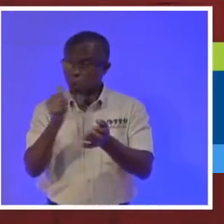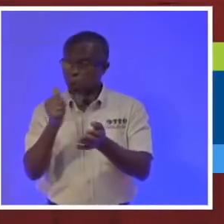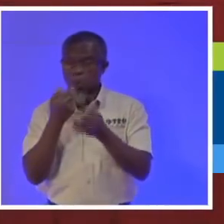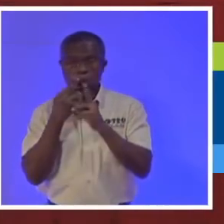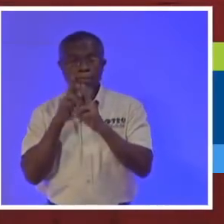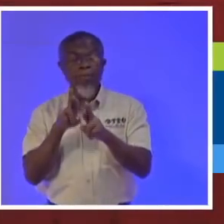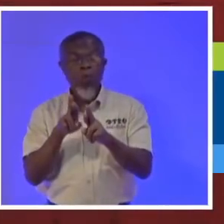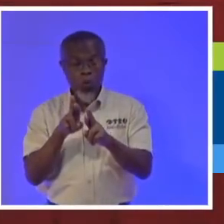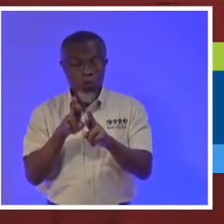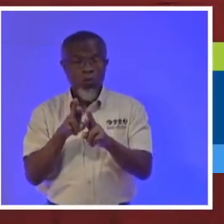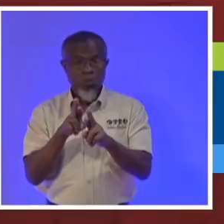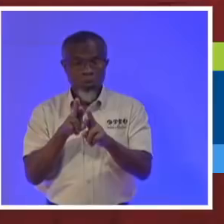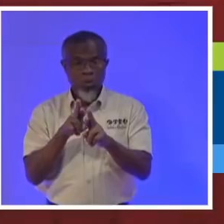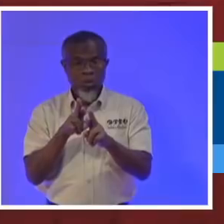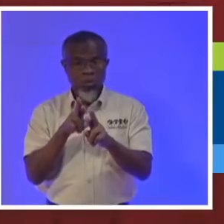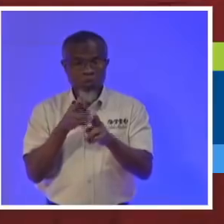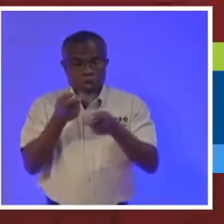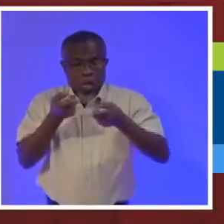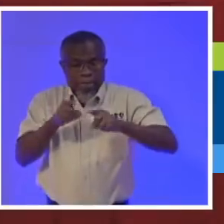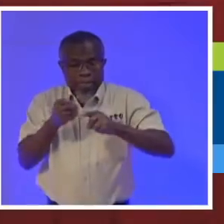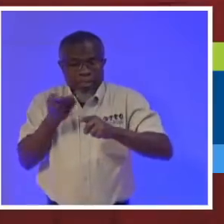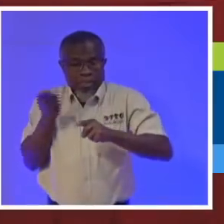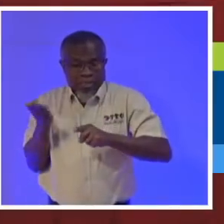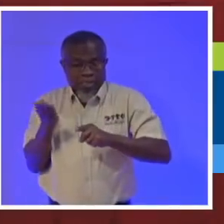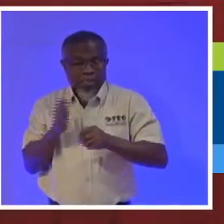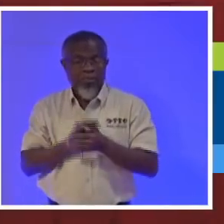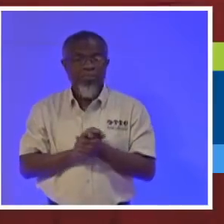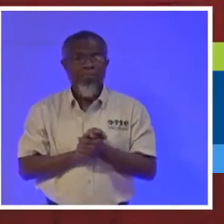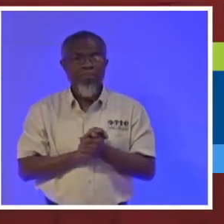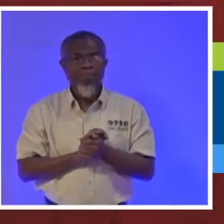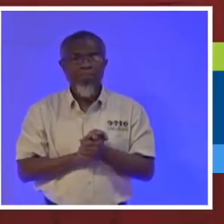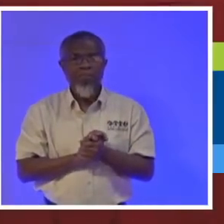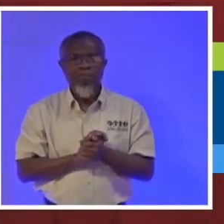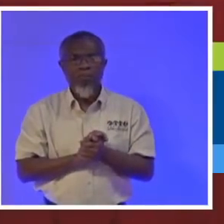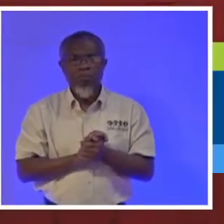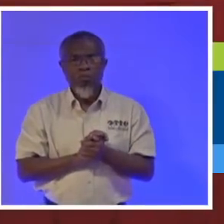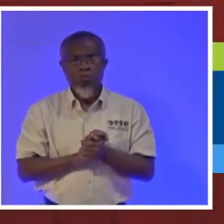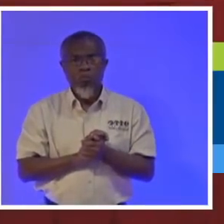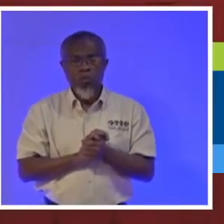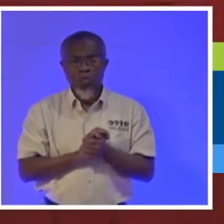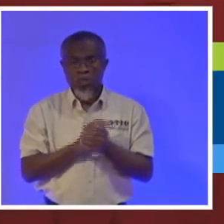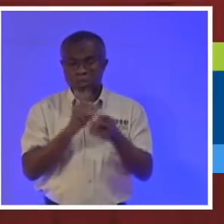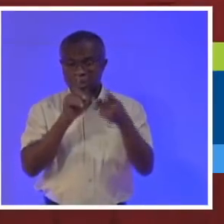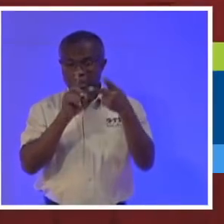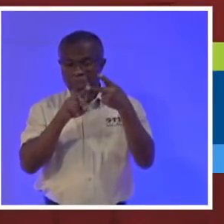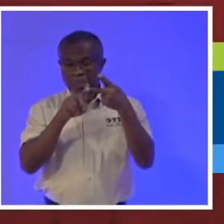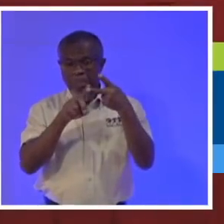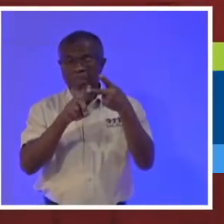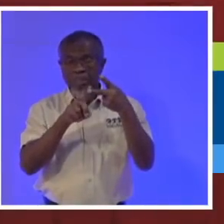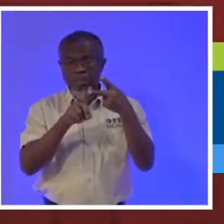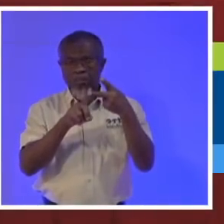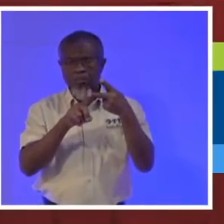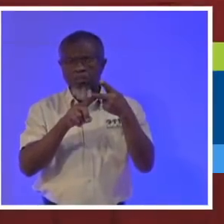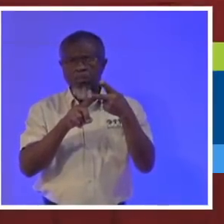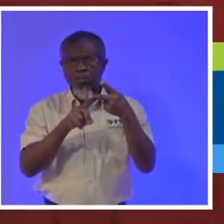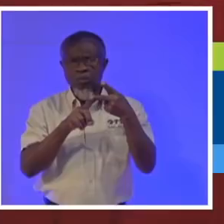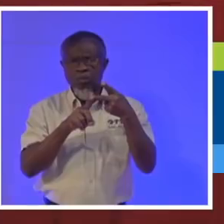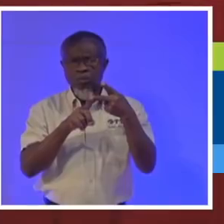incidents? So that's my first question. Second question is based on that NATAC press conference as